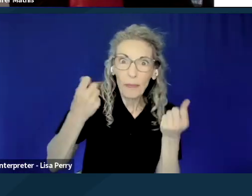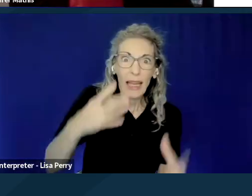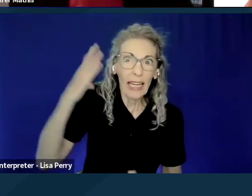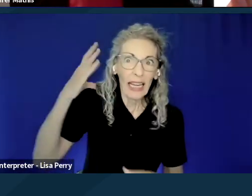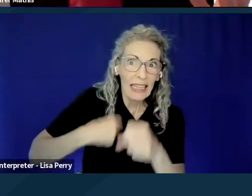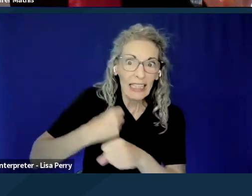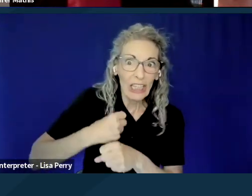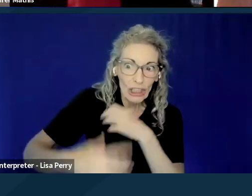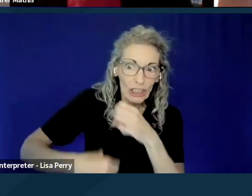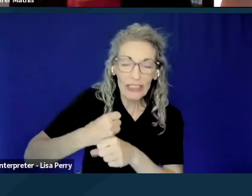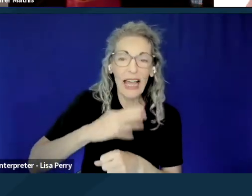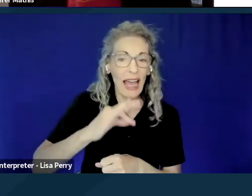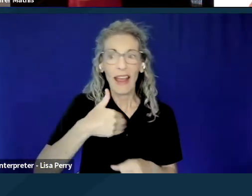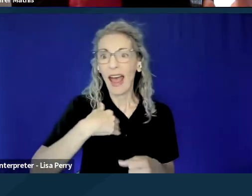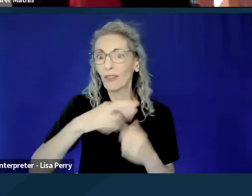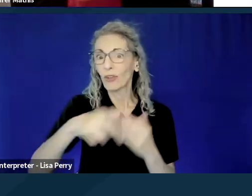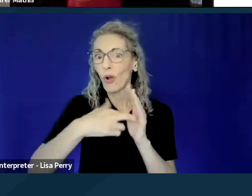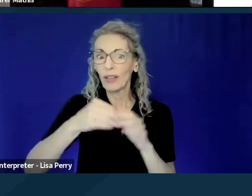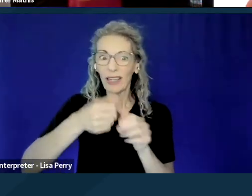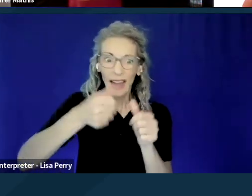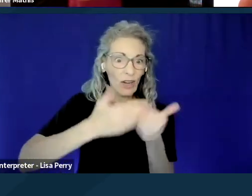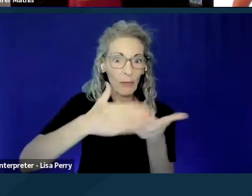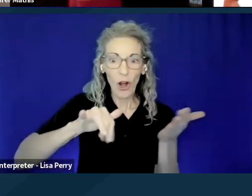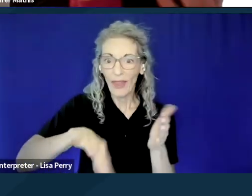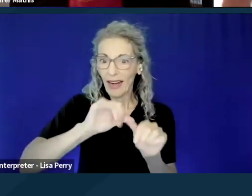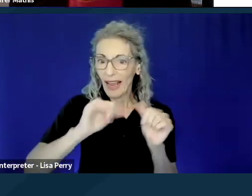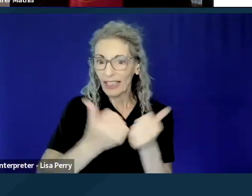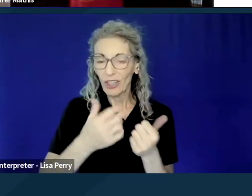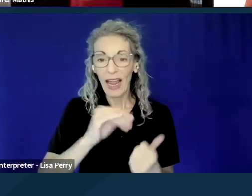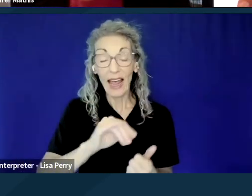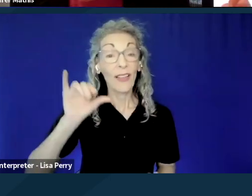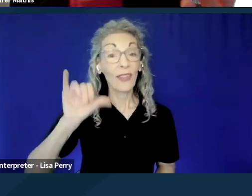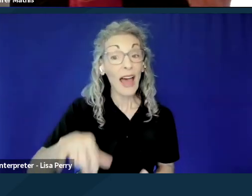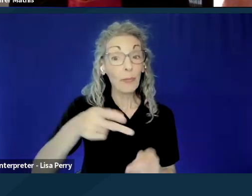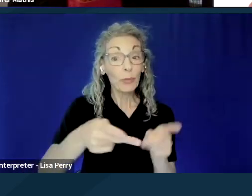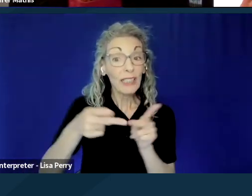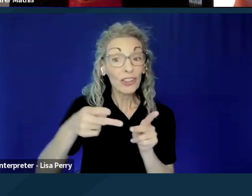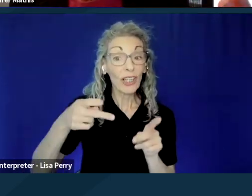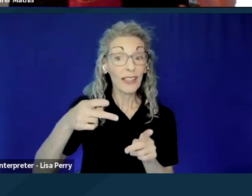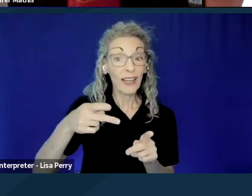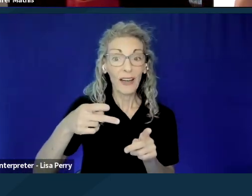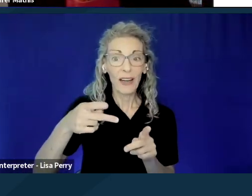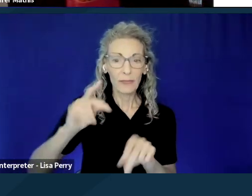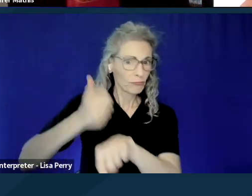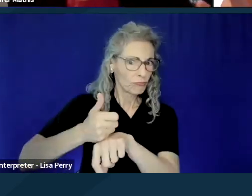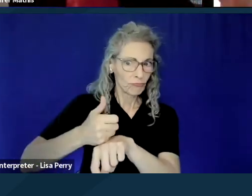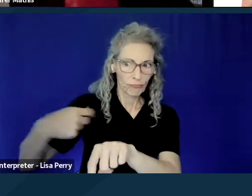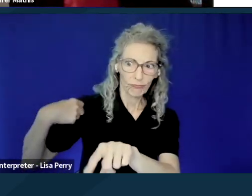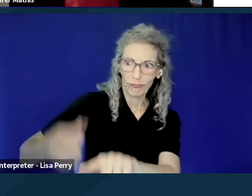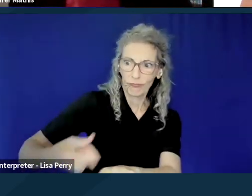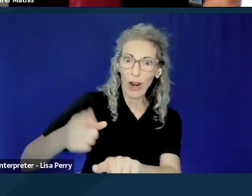and was the EEOC's longstanding position in its regulations, in its guidance,